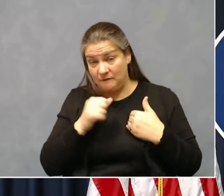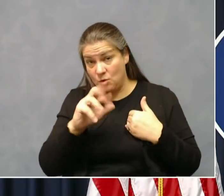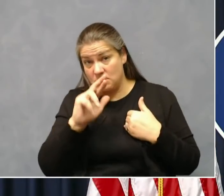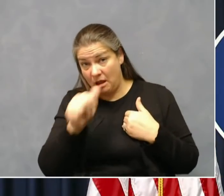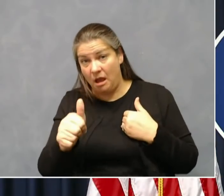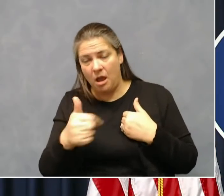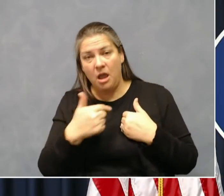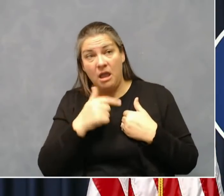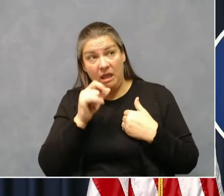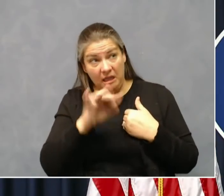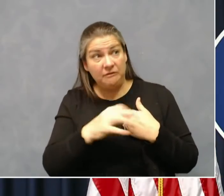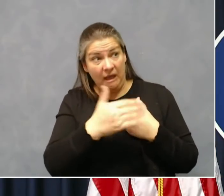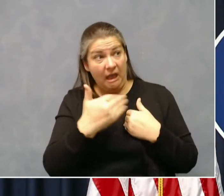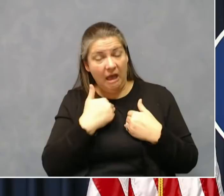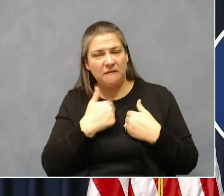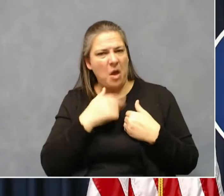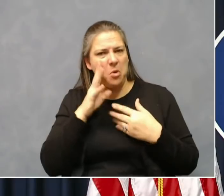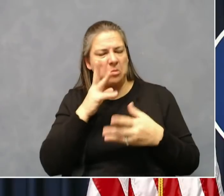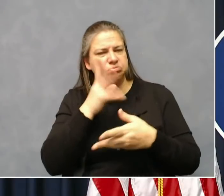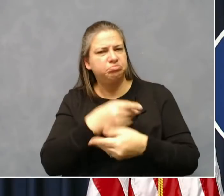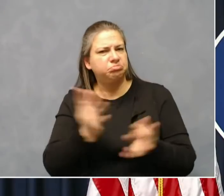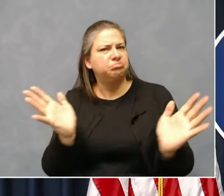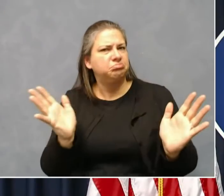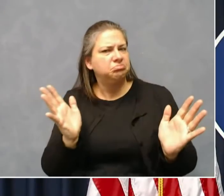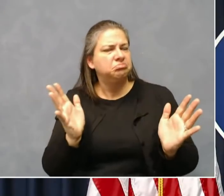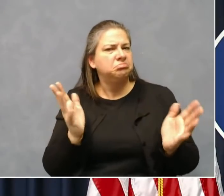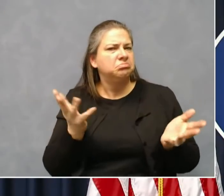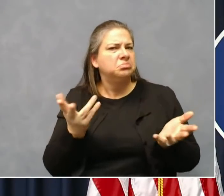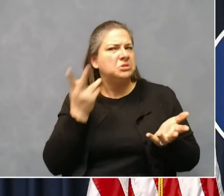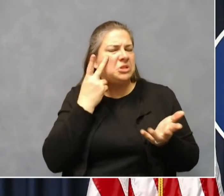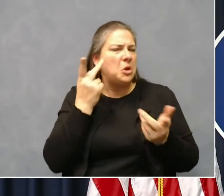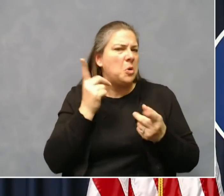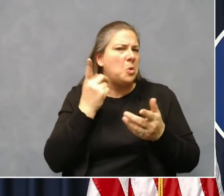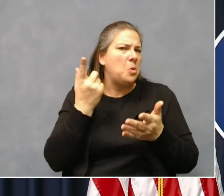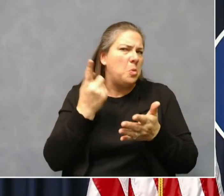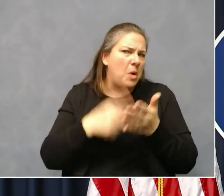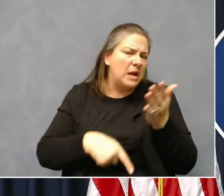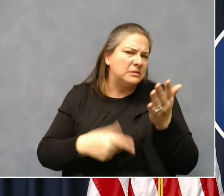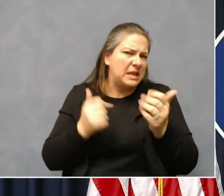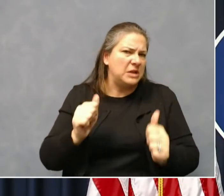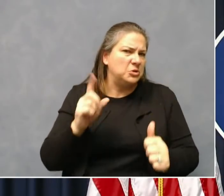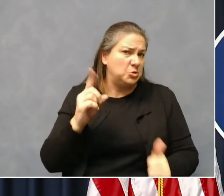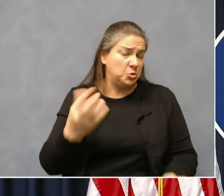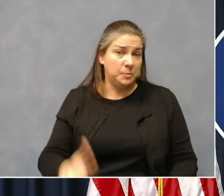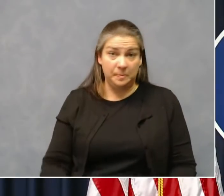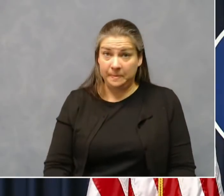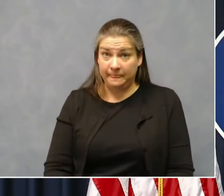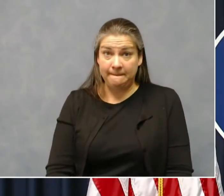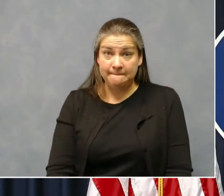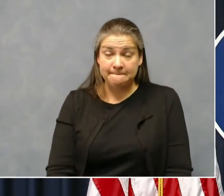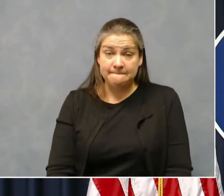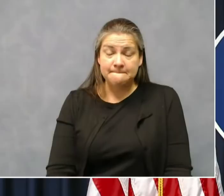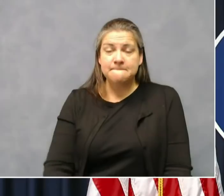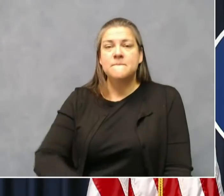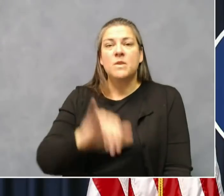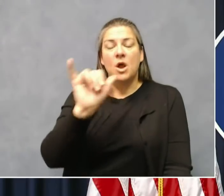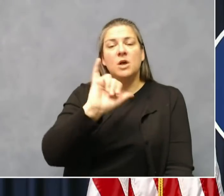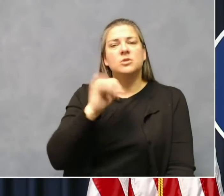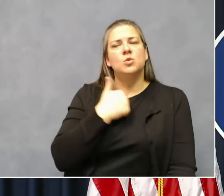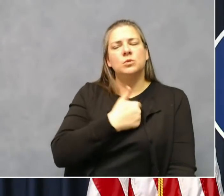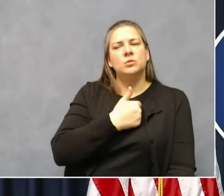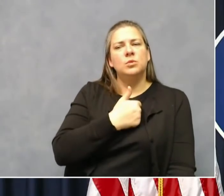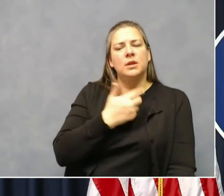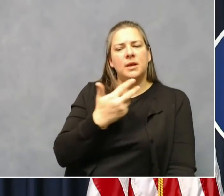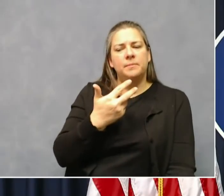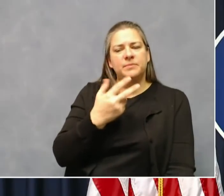it, and we'll see what it would take to get there. We'll also see what the local